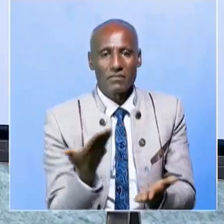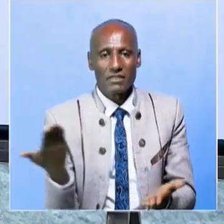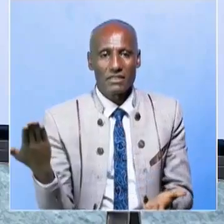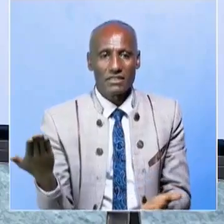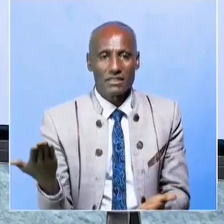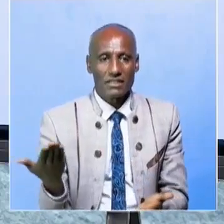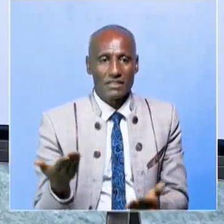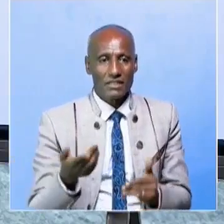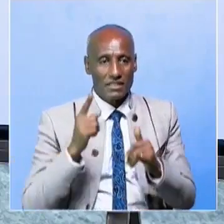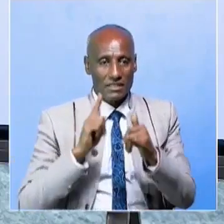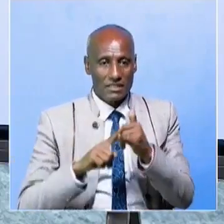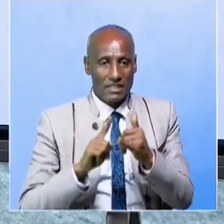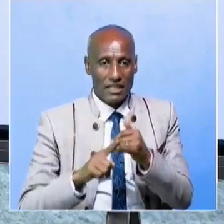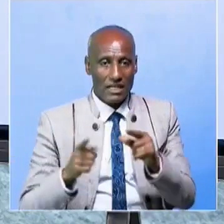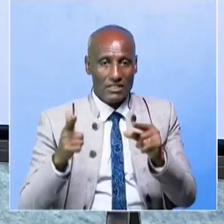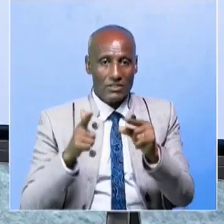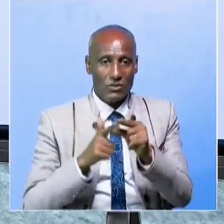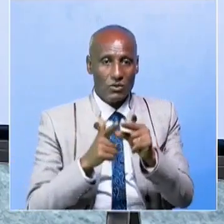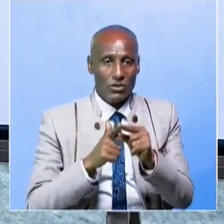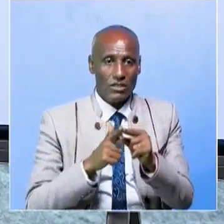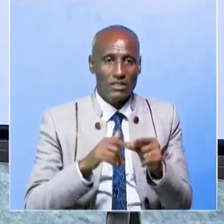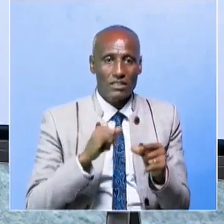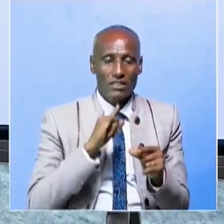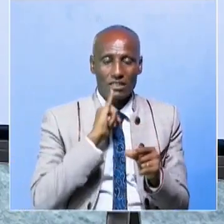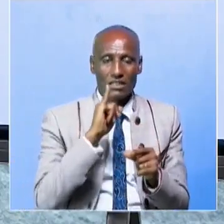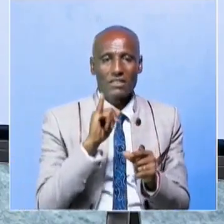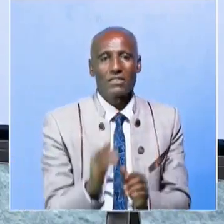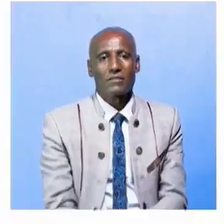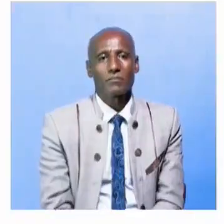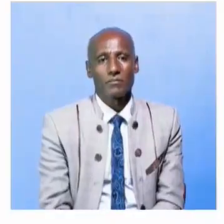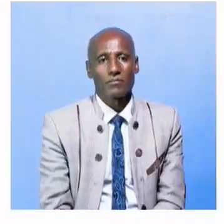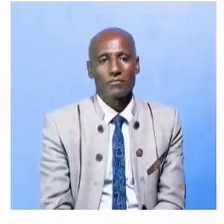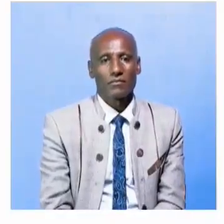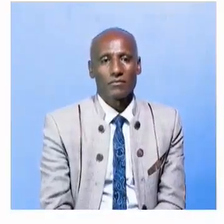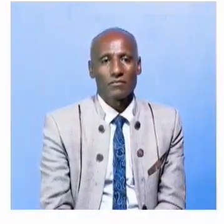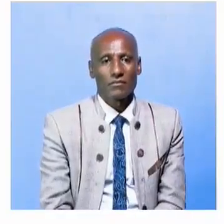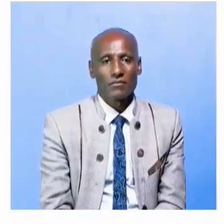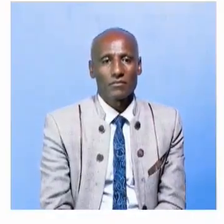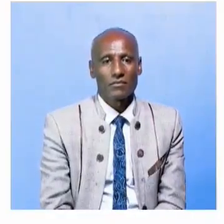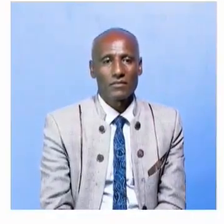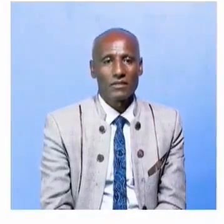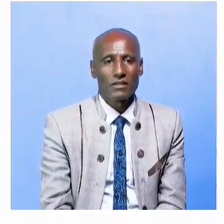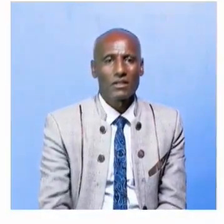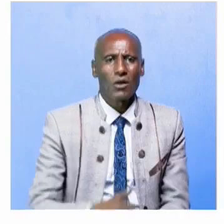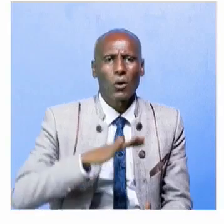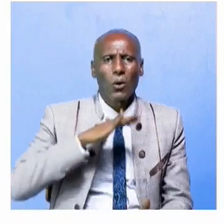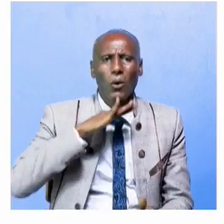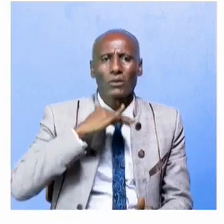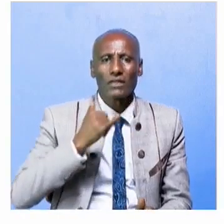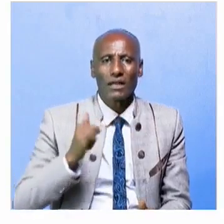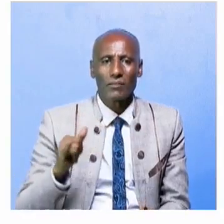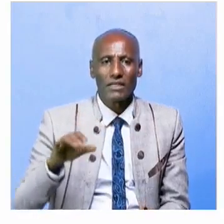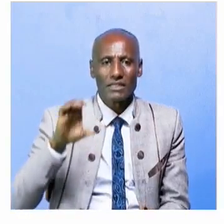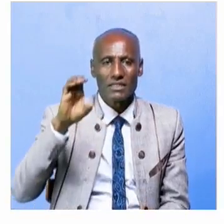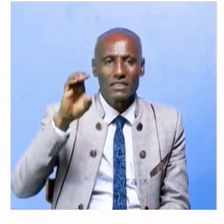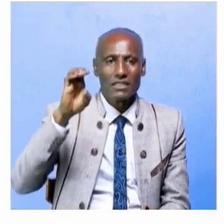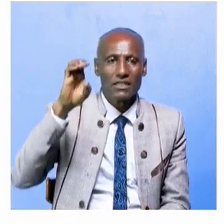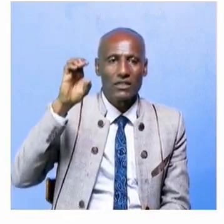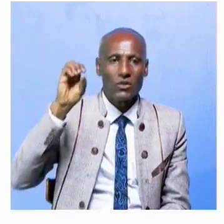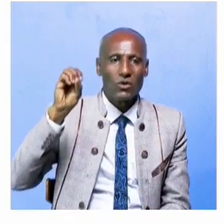The last word that we're going to see today is contaminate.